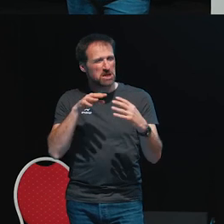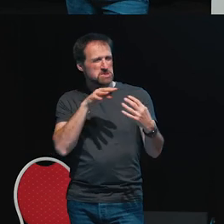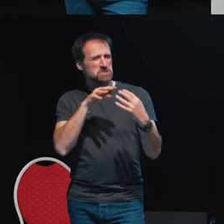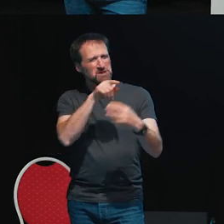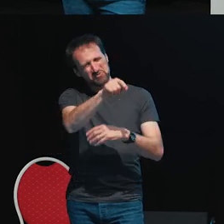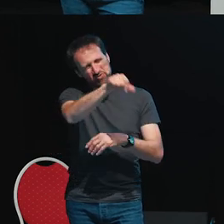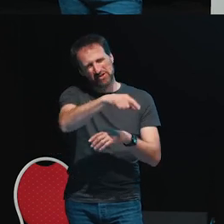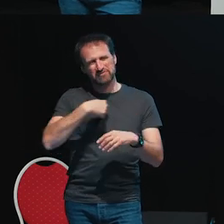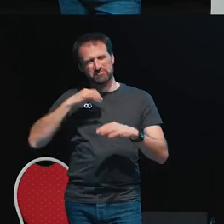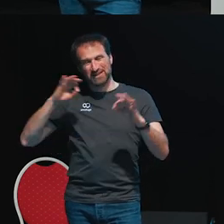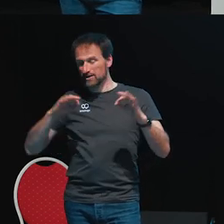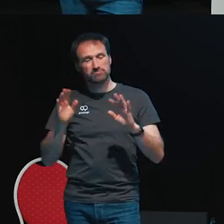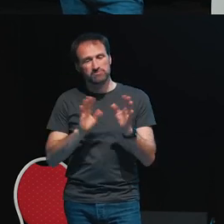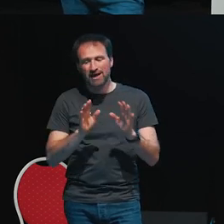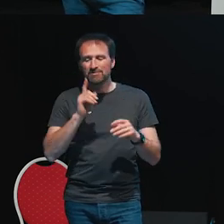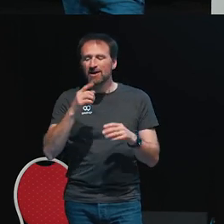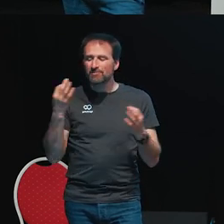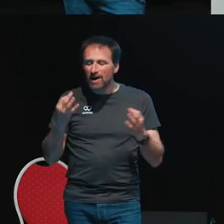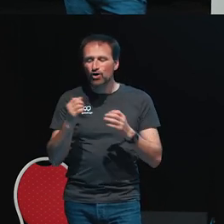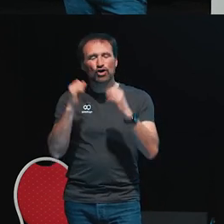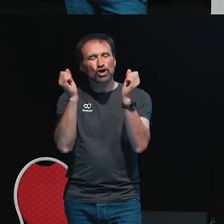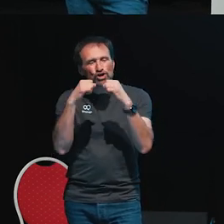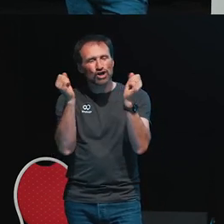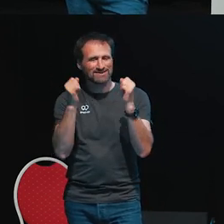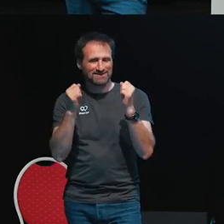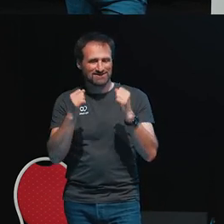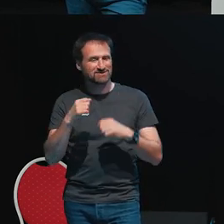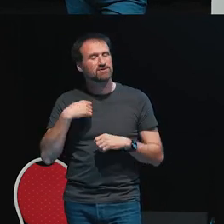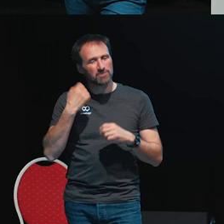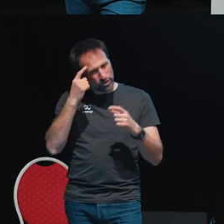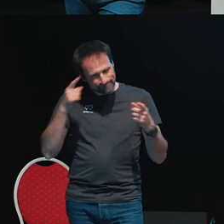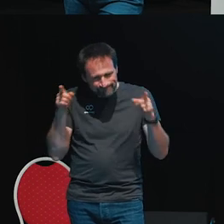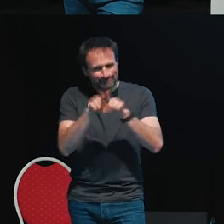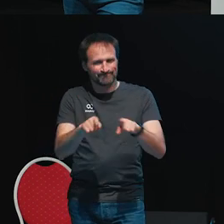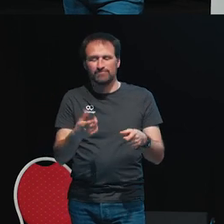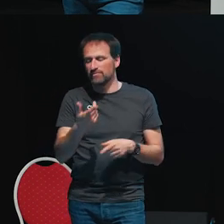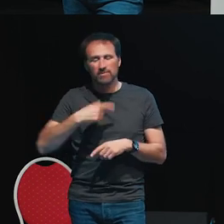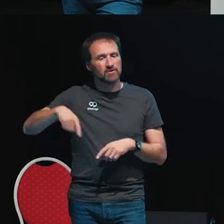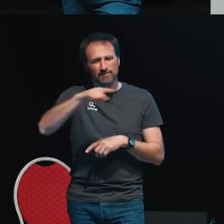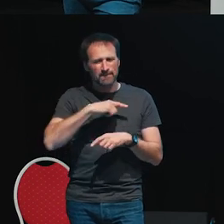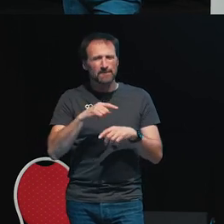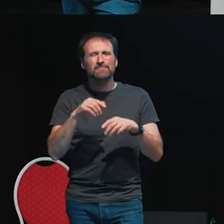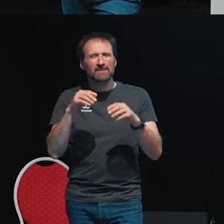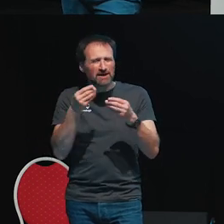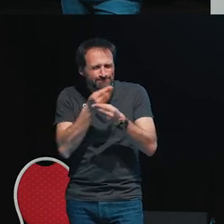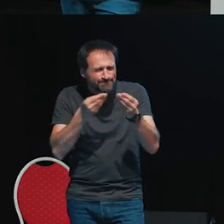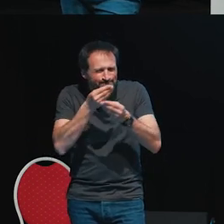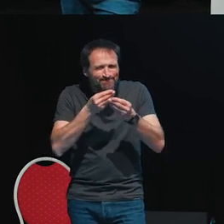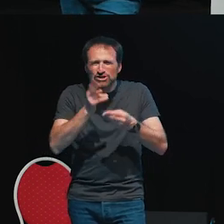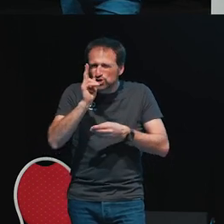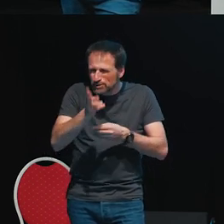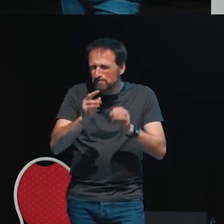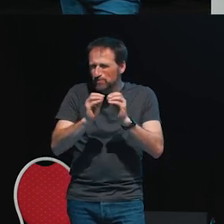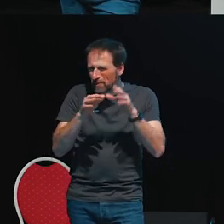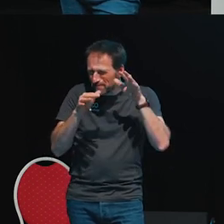to the consensus of discussing something, agreeing that there is a problem, and trying to figure out if we can